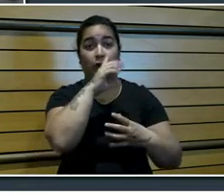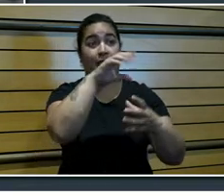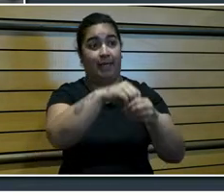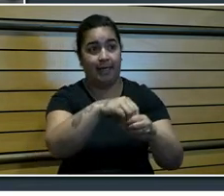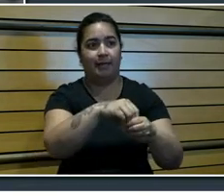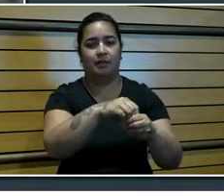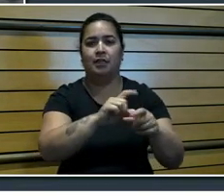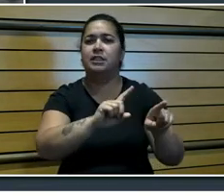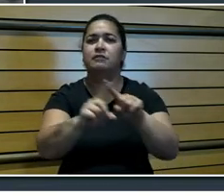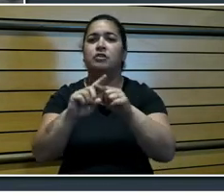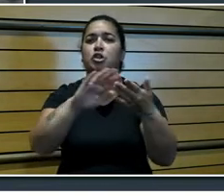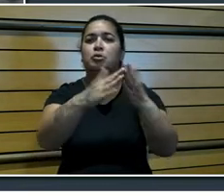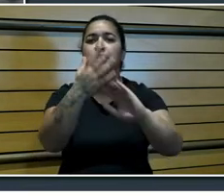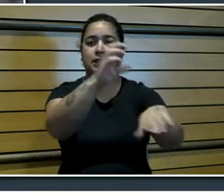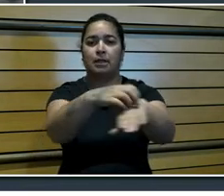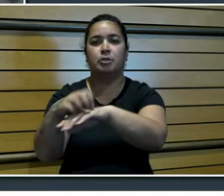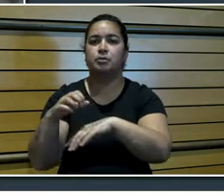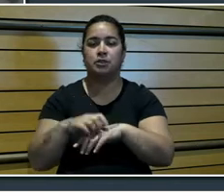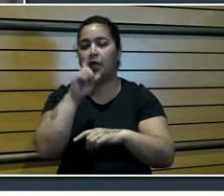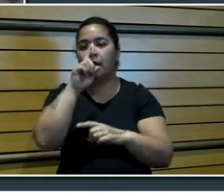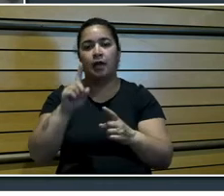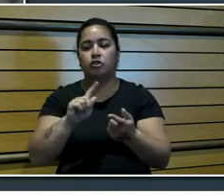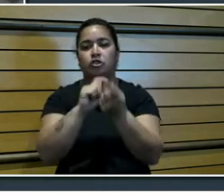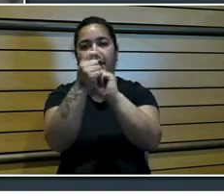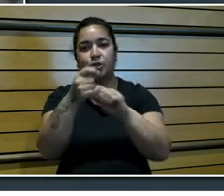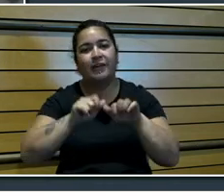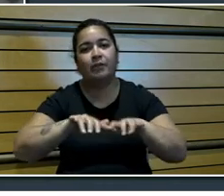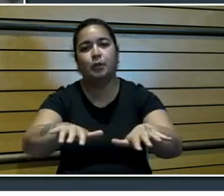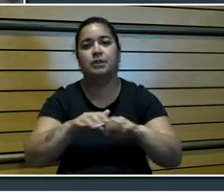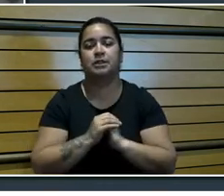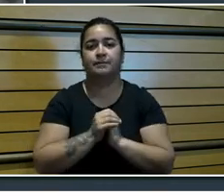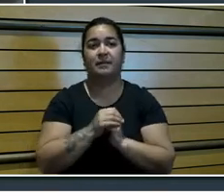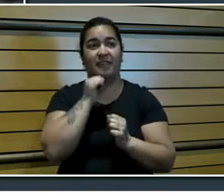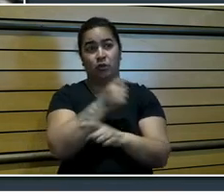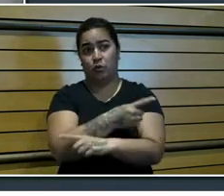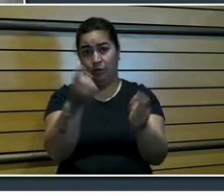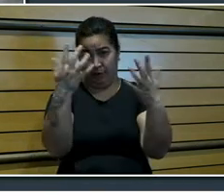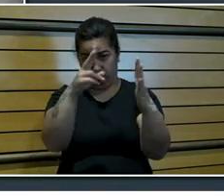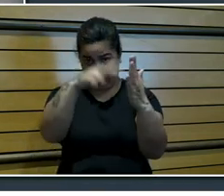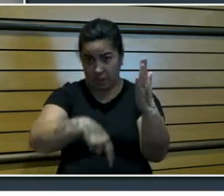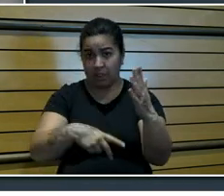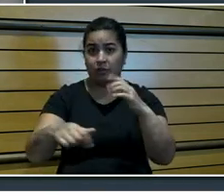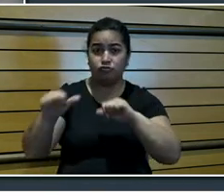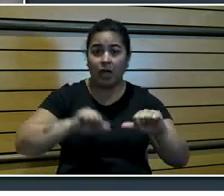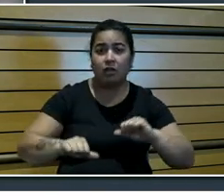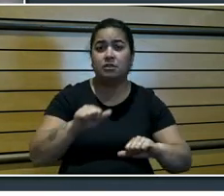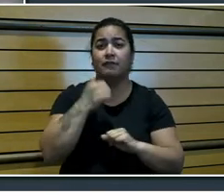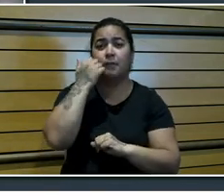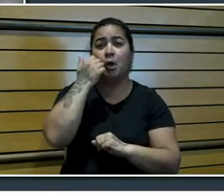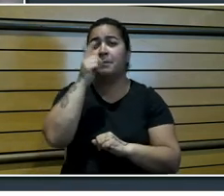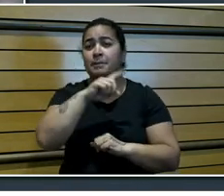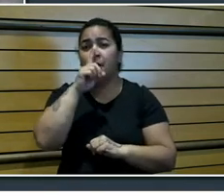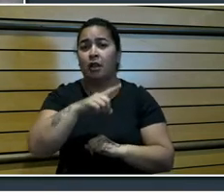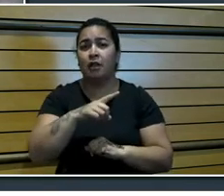affect any change or influence thinking. For anyone who has read of these struggles, it is heartbreaking. Yet Tangata Whenua never